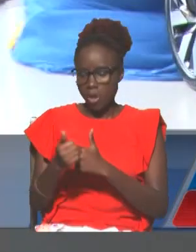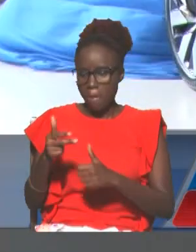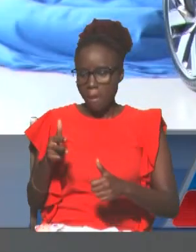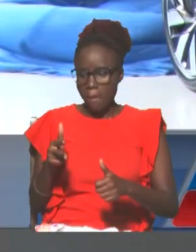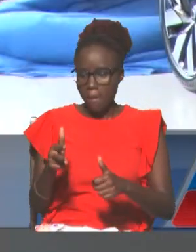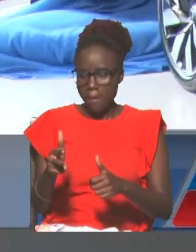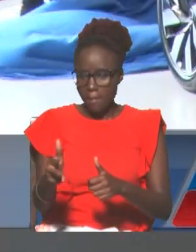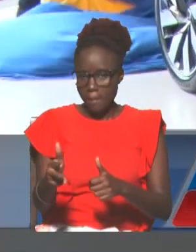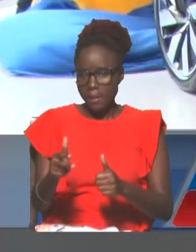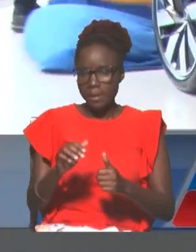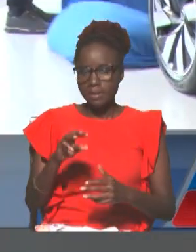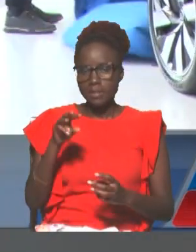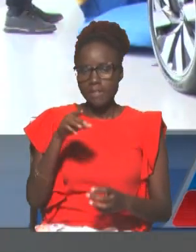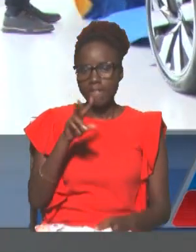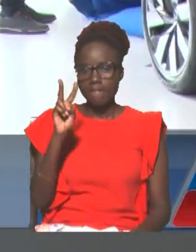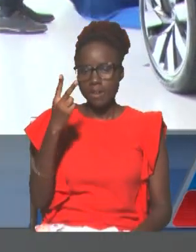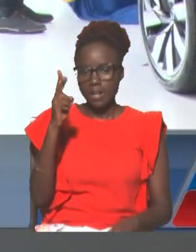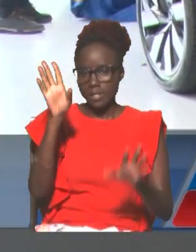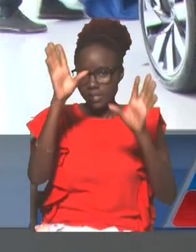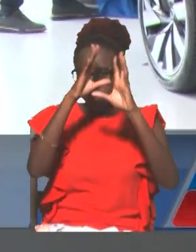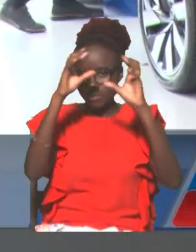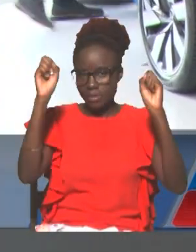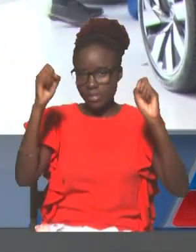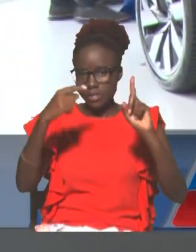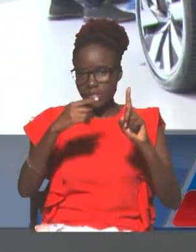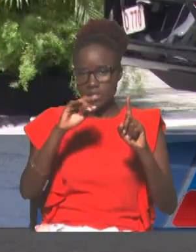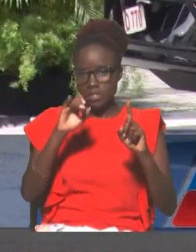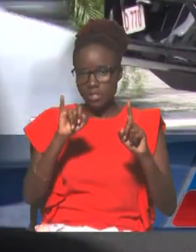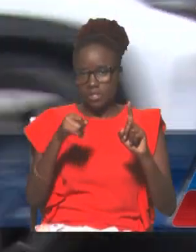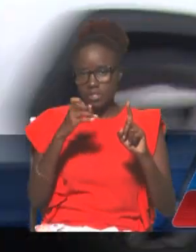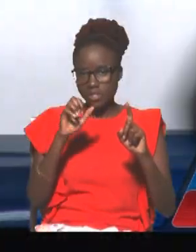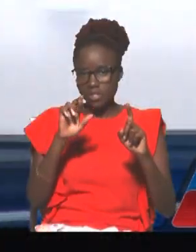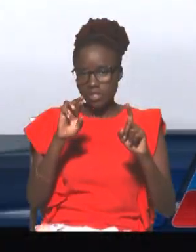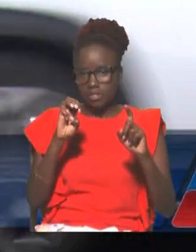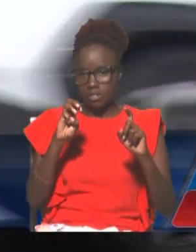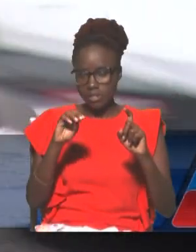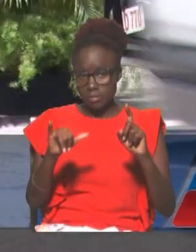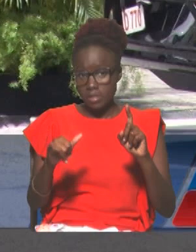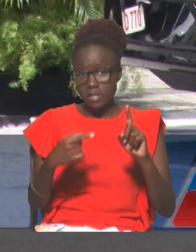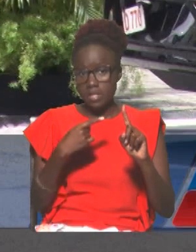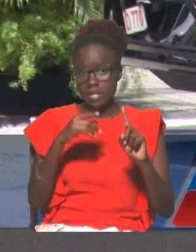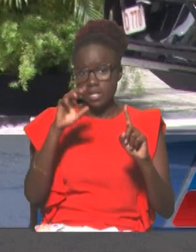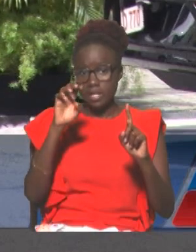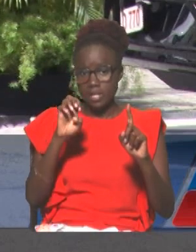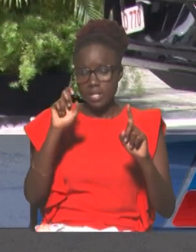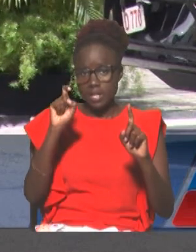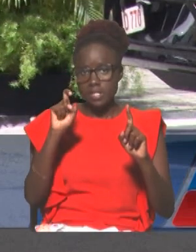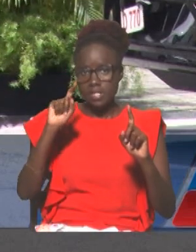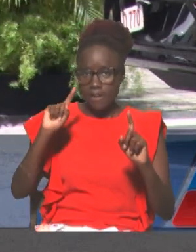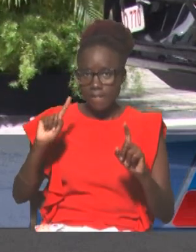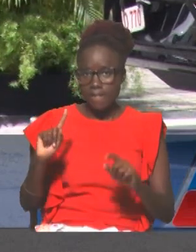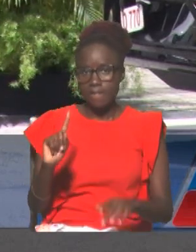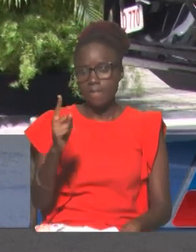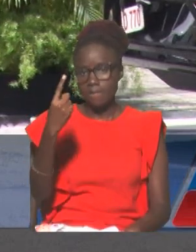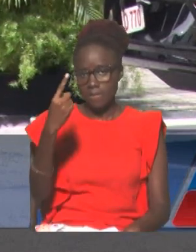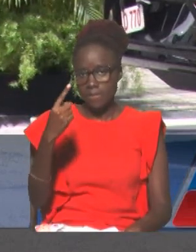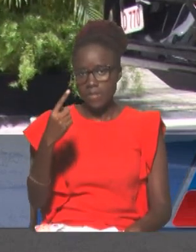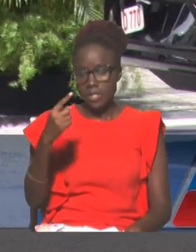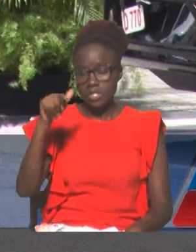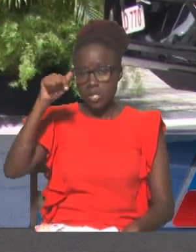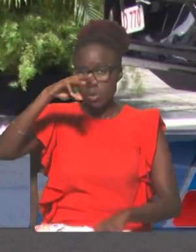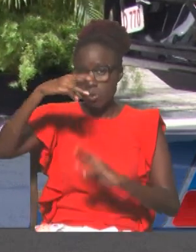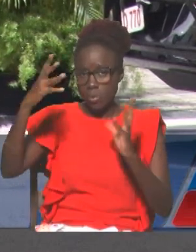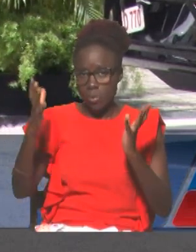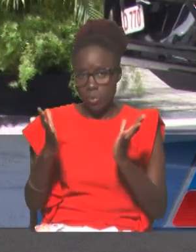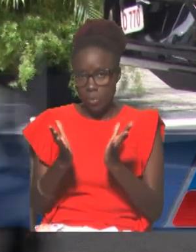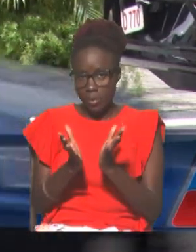Vice President of Massy Motors, Jeremy Pagee, noted that the EX90 is the first production vehicle in the world